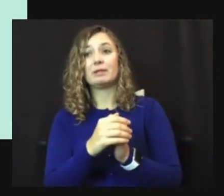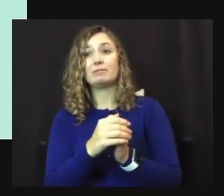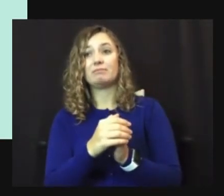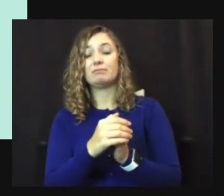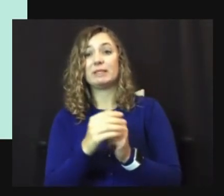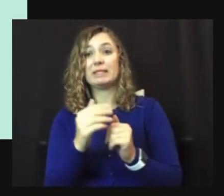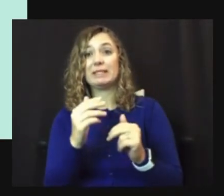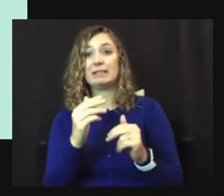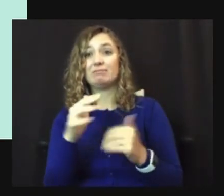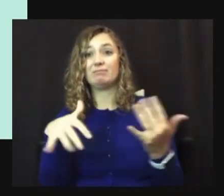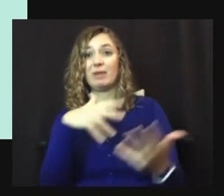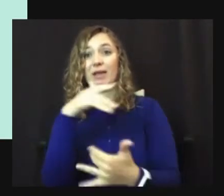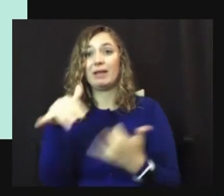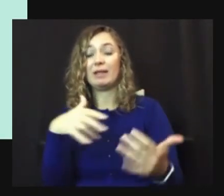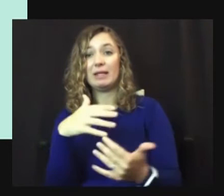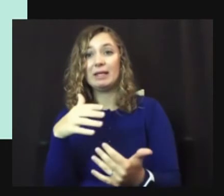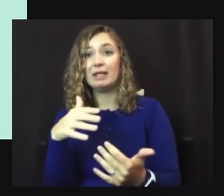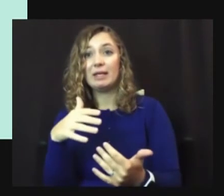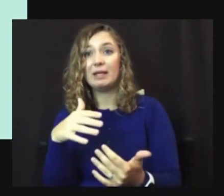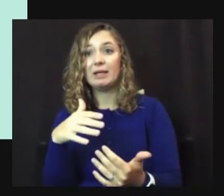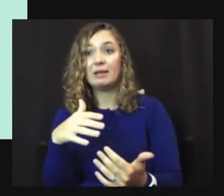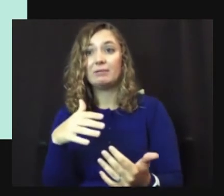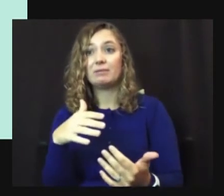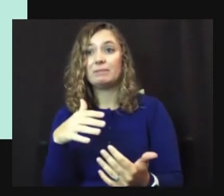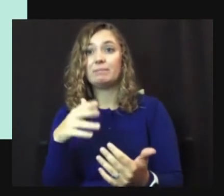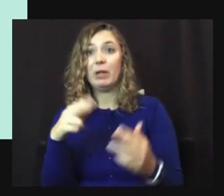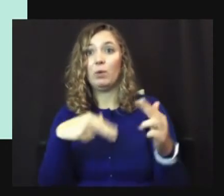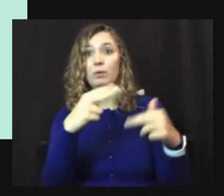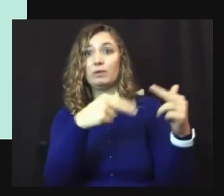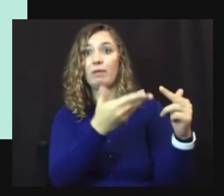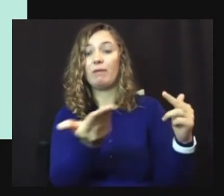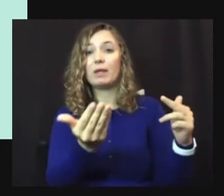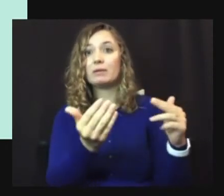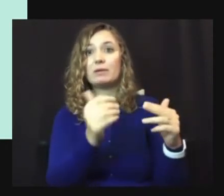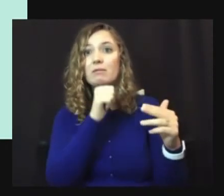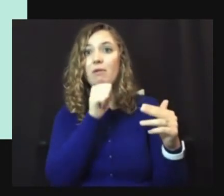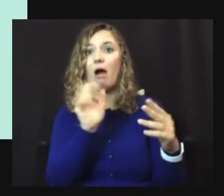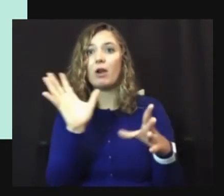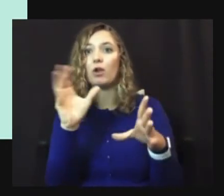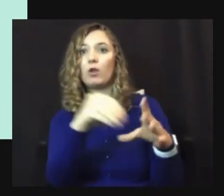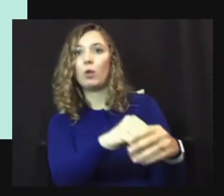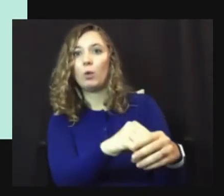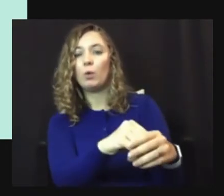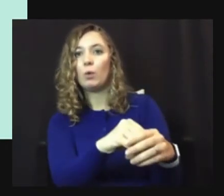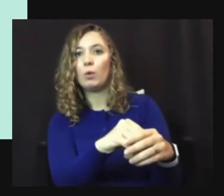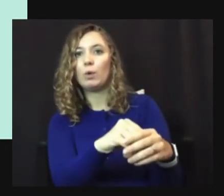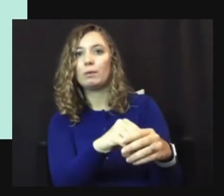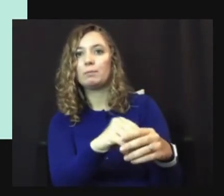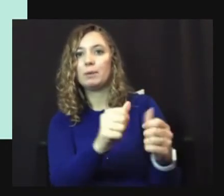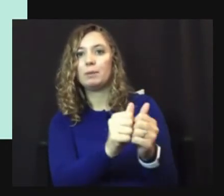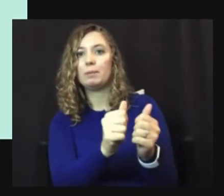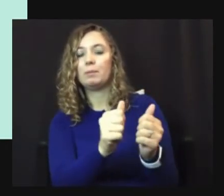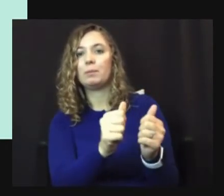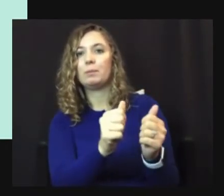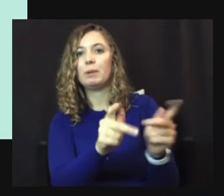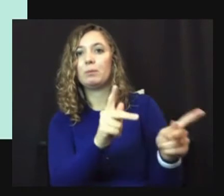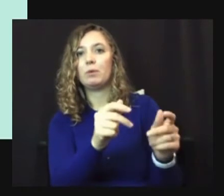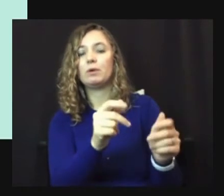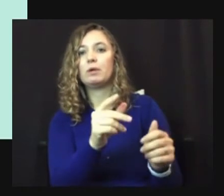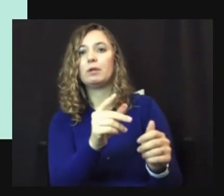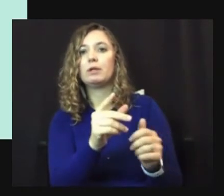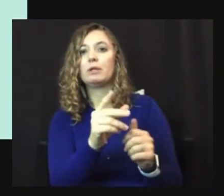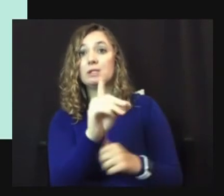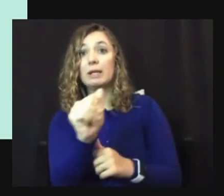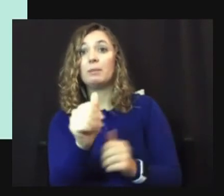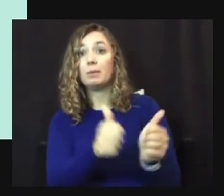society that don't include you. It's a picture of a boy in a